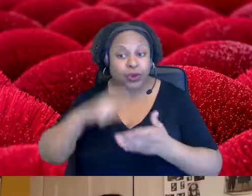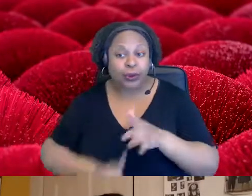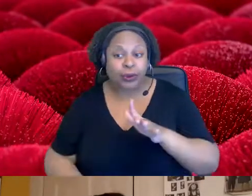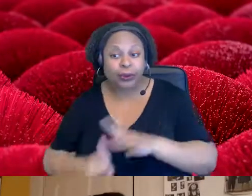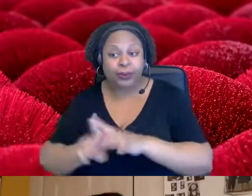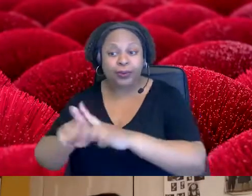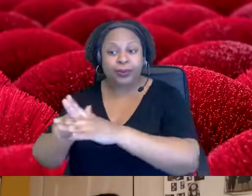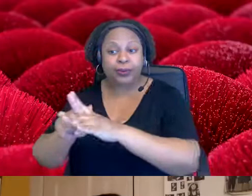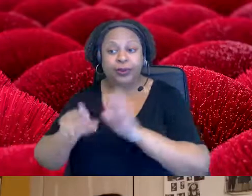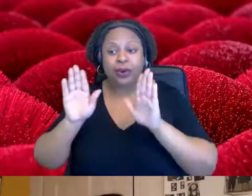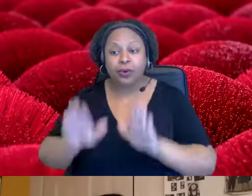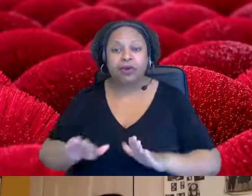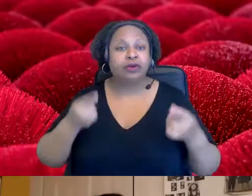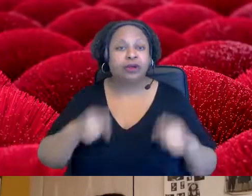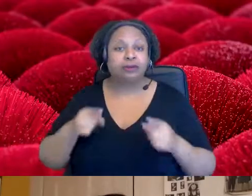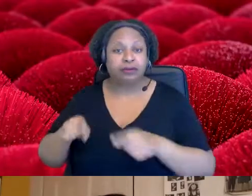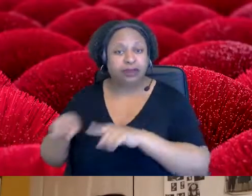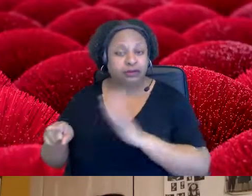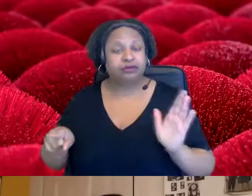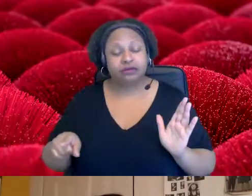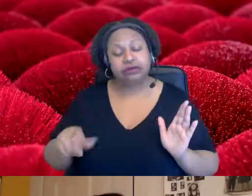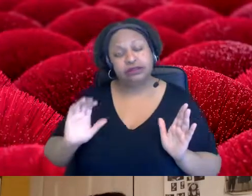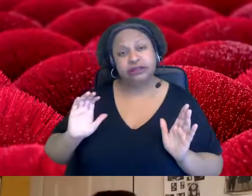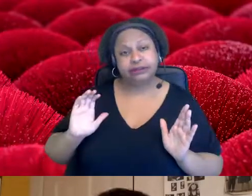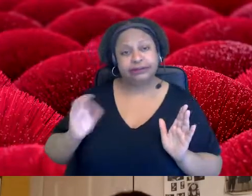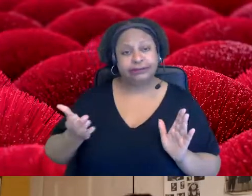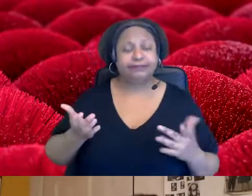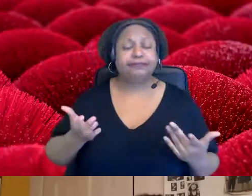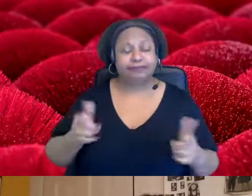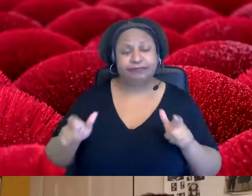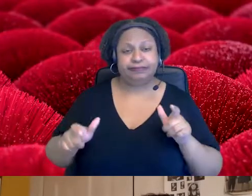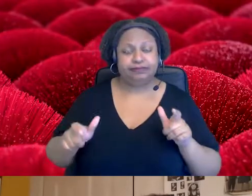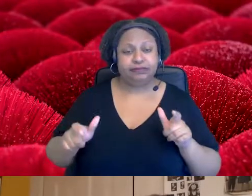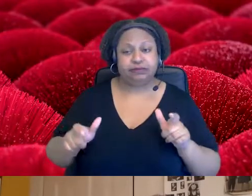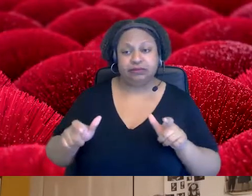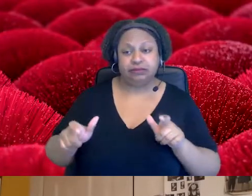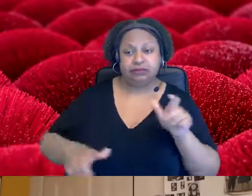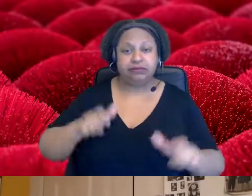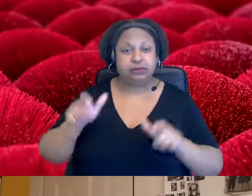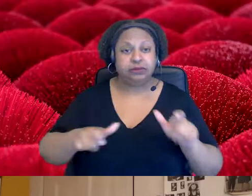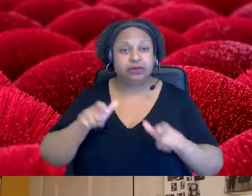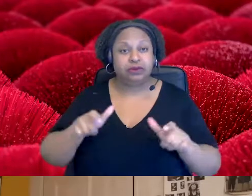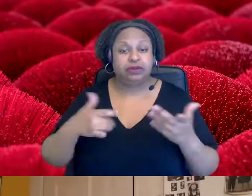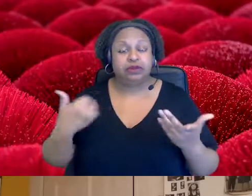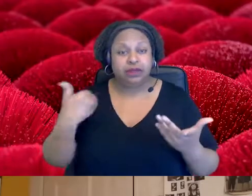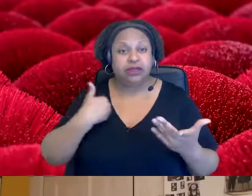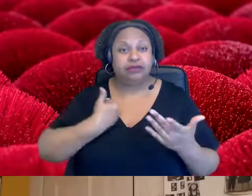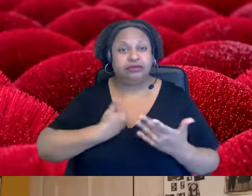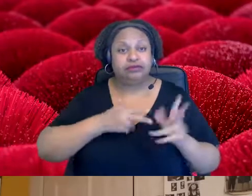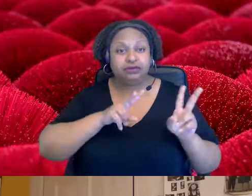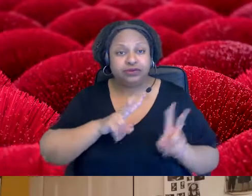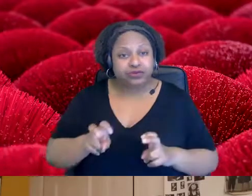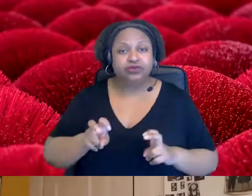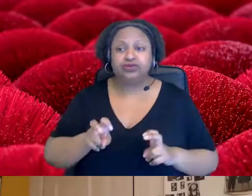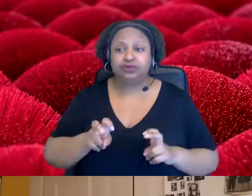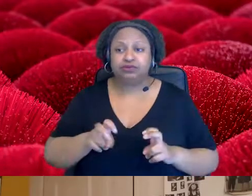that out of need, we've connected with each other in a way that's also been encouraging. I have such great admiration for my